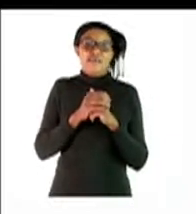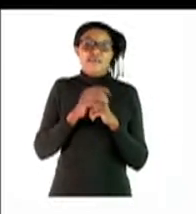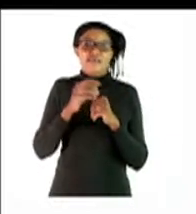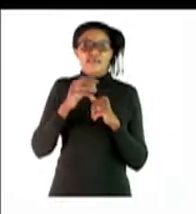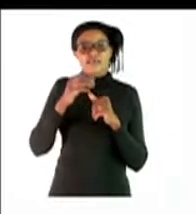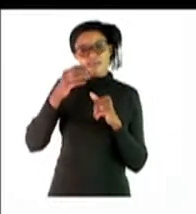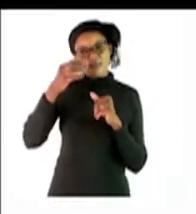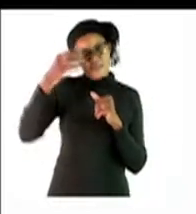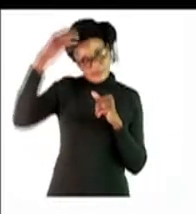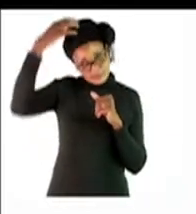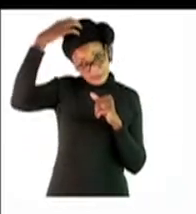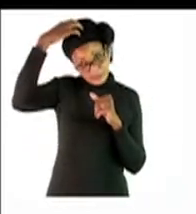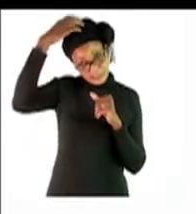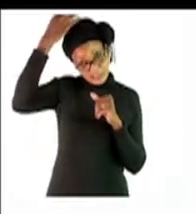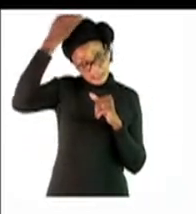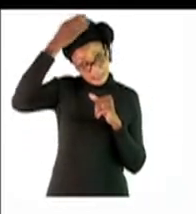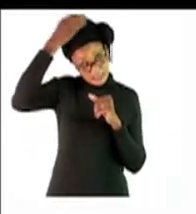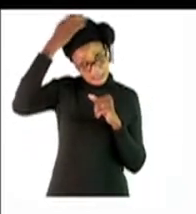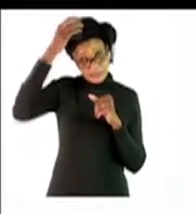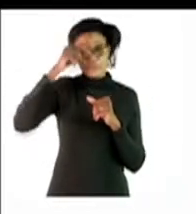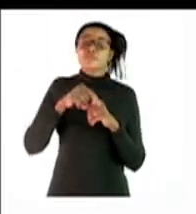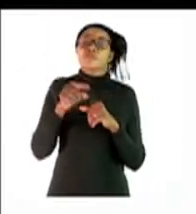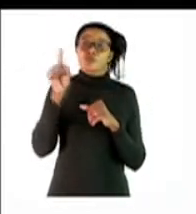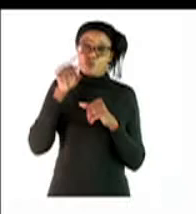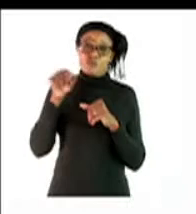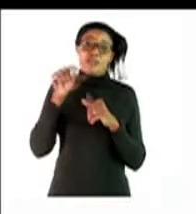is it a king or a queen?